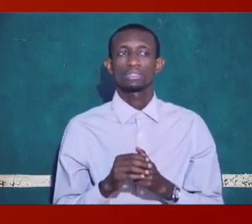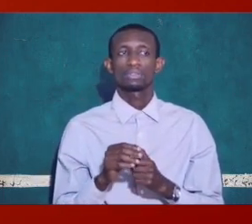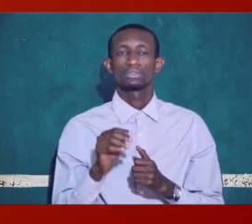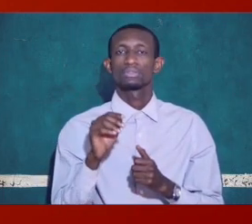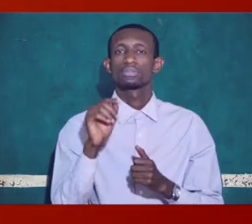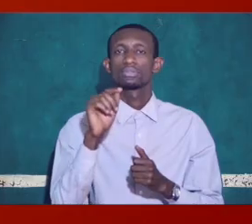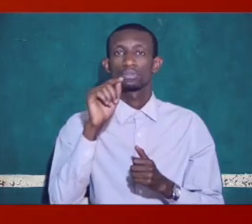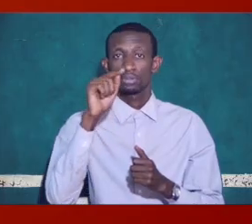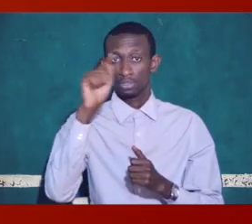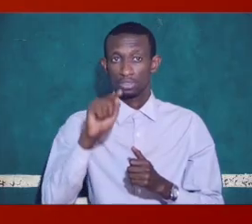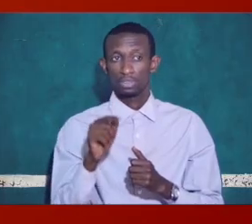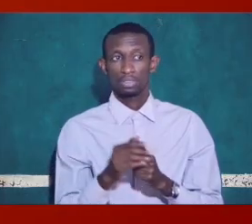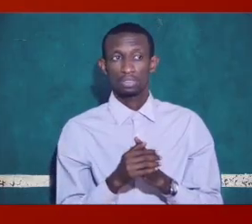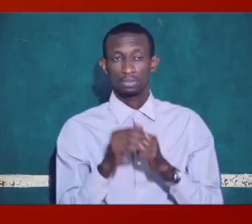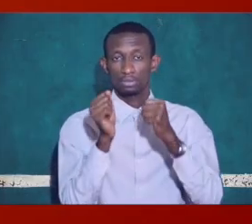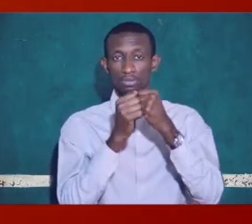16.